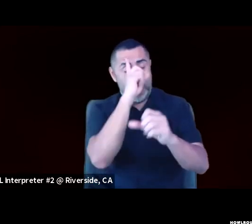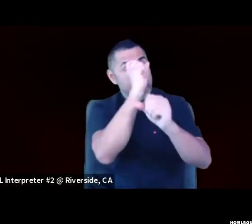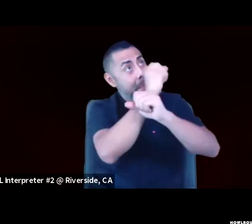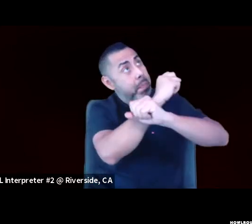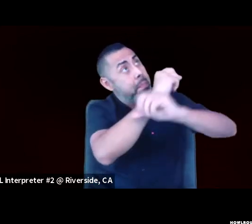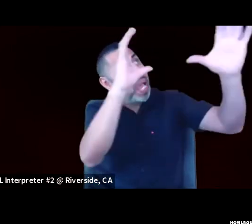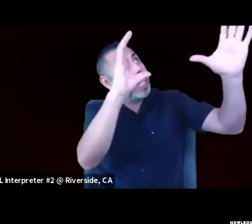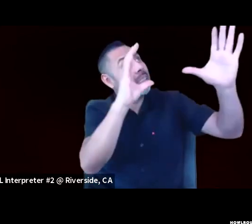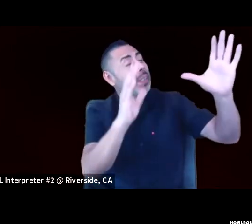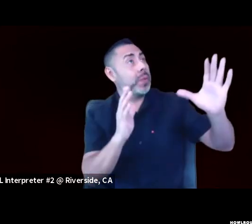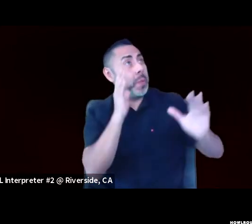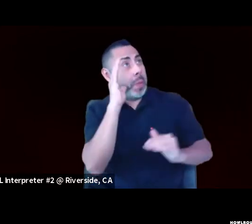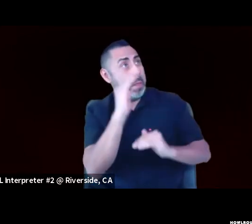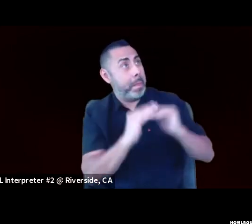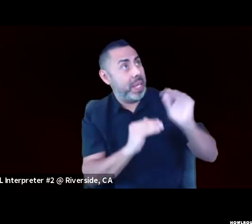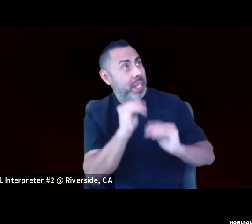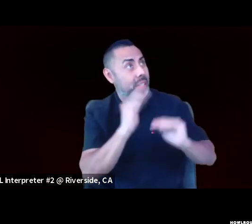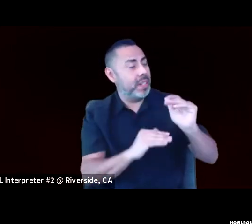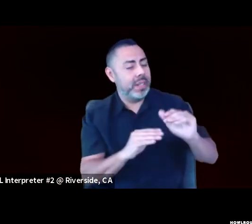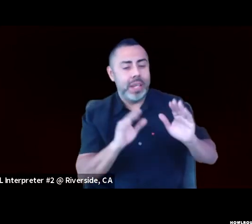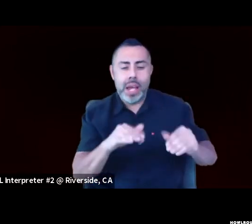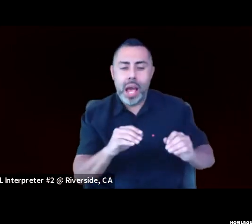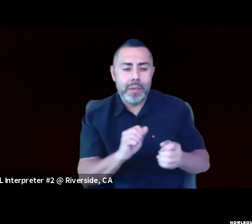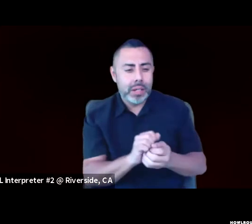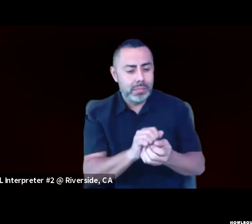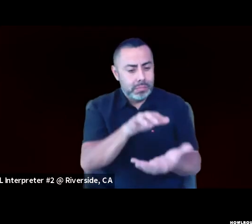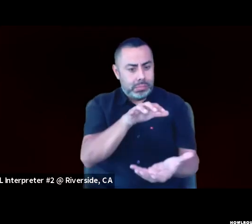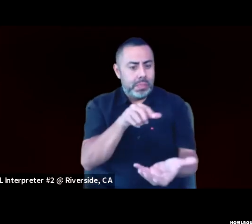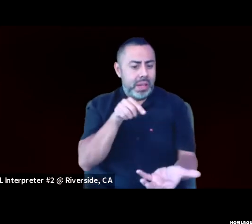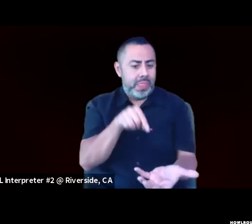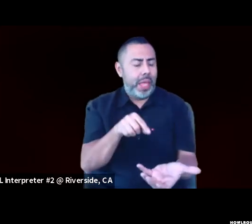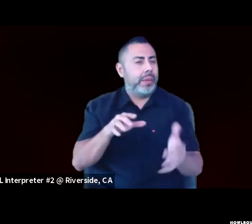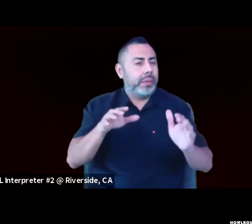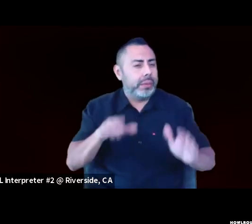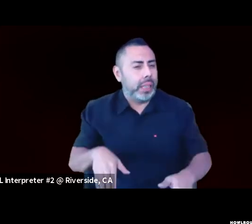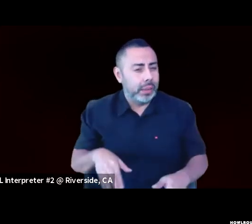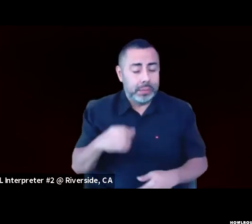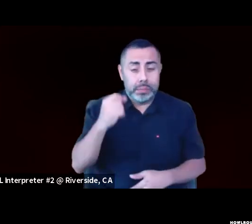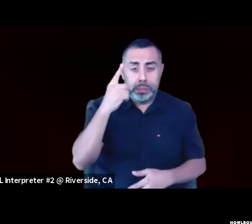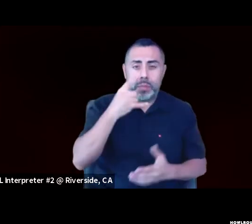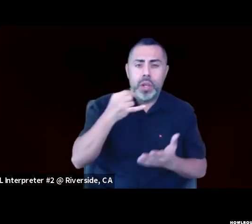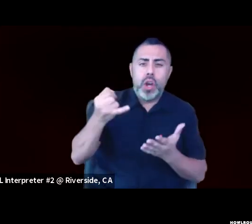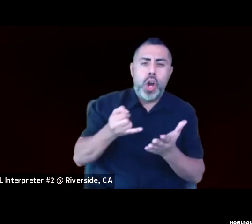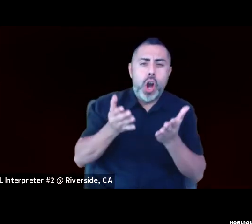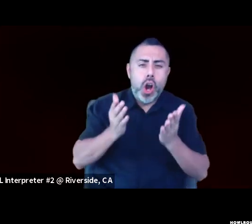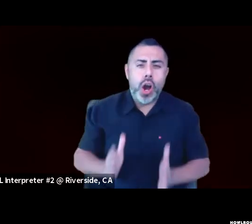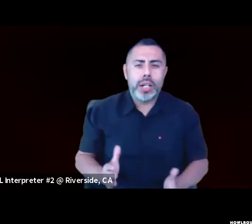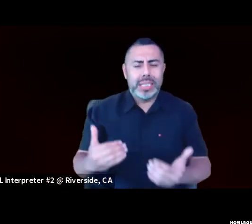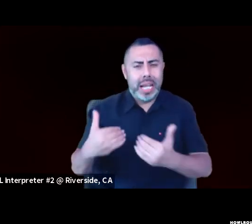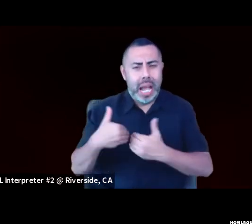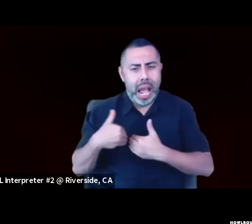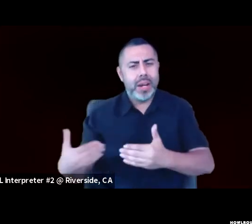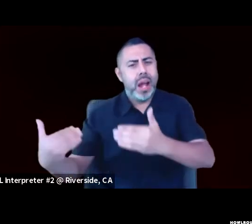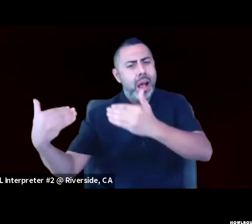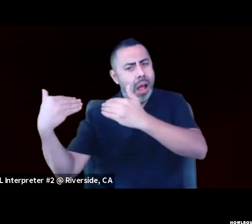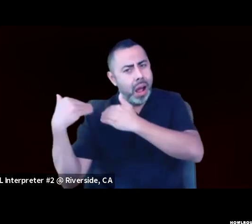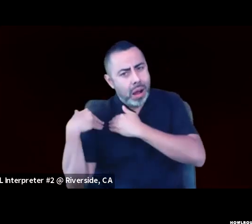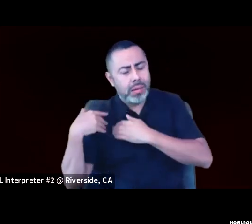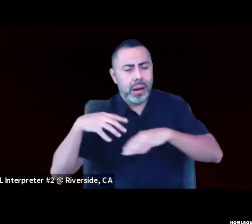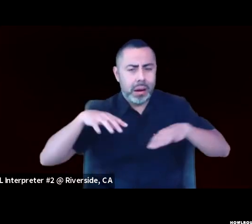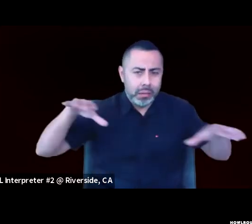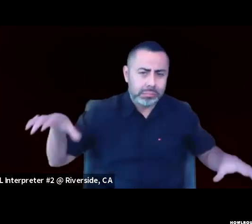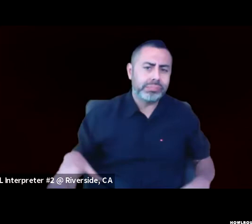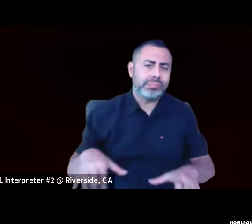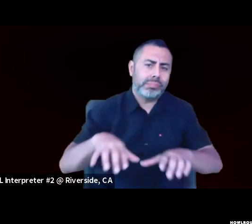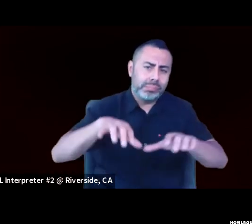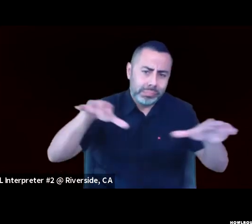Artists who have the layered labor of doing the difficult work of manifestation